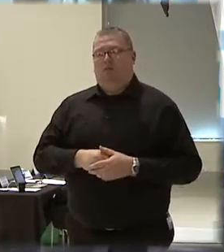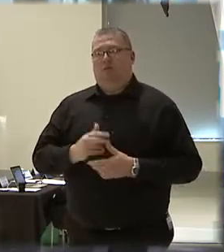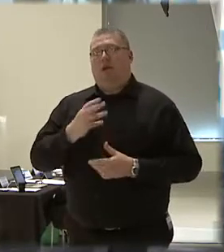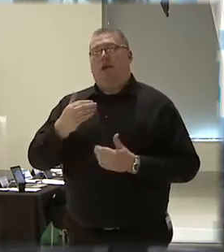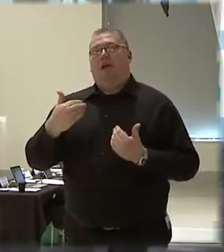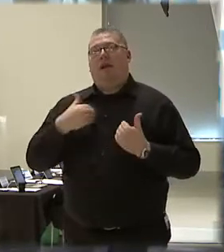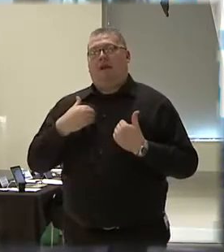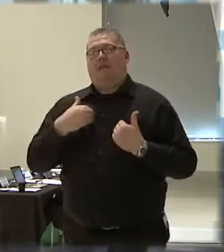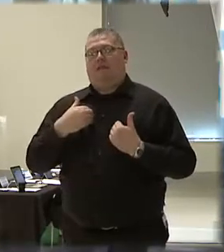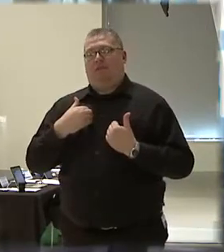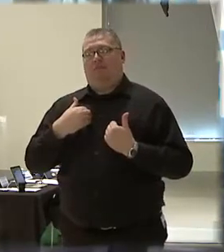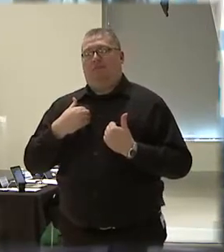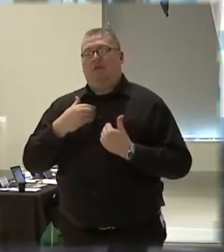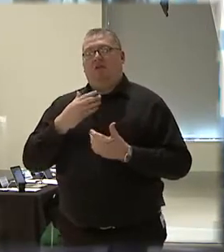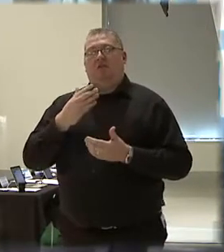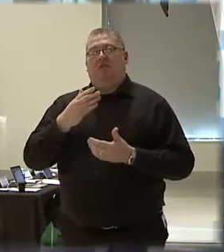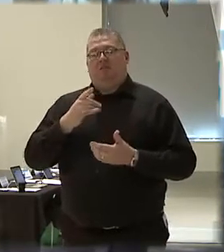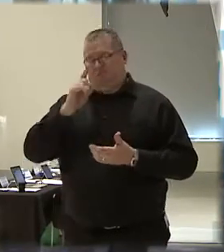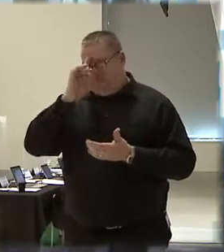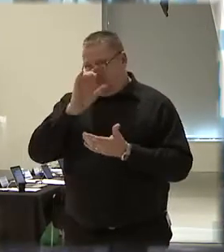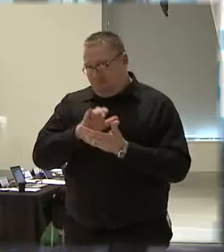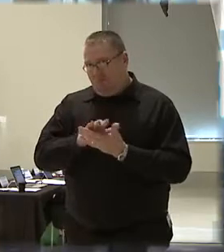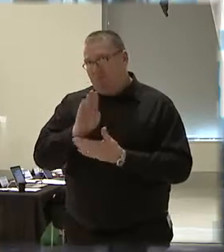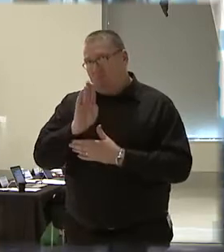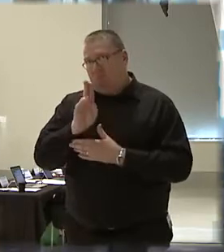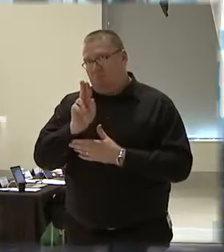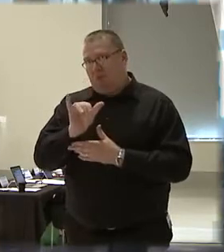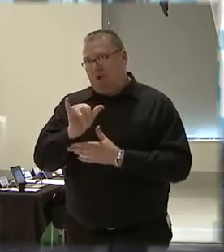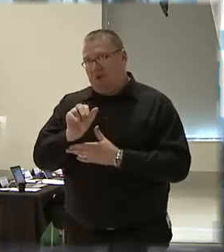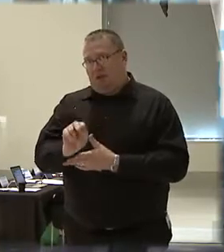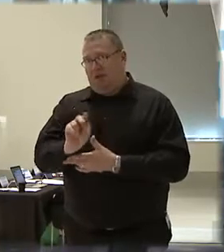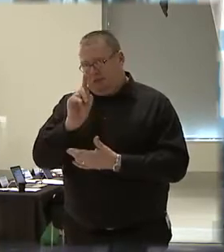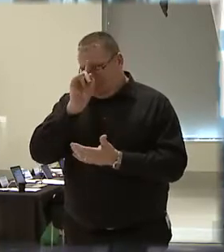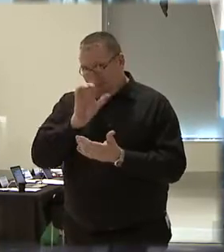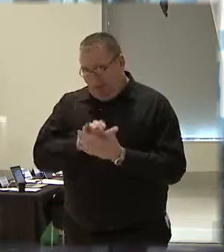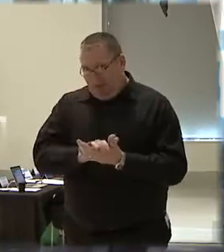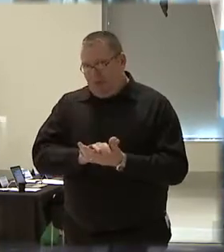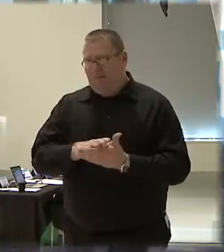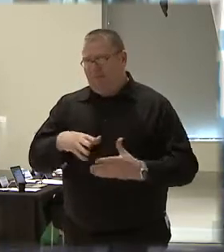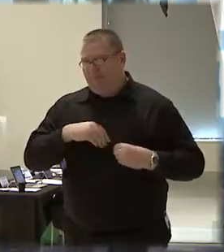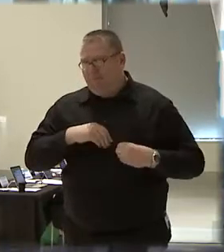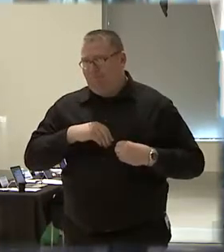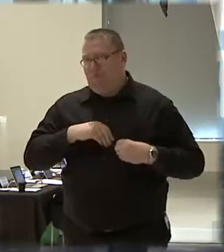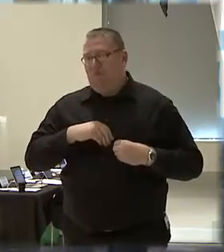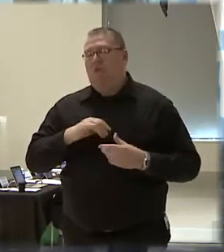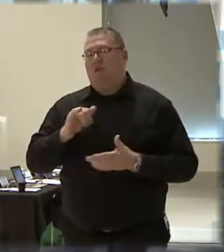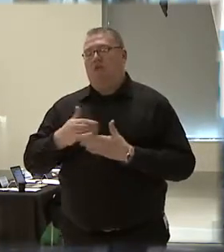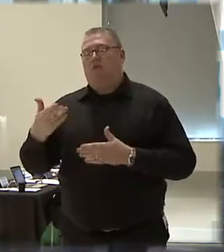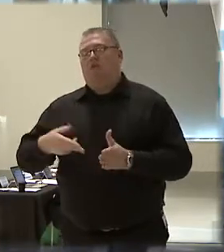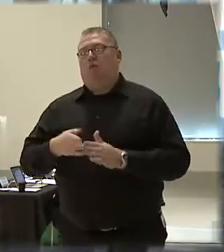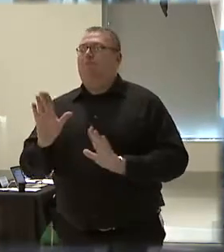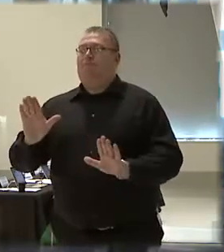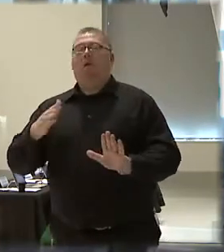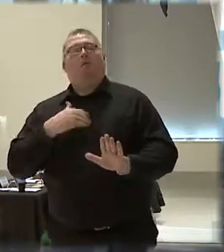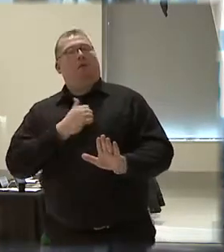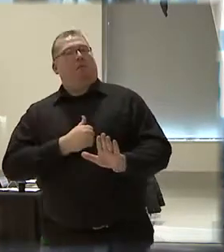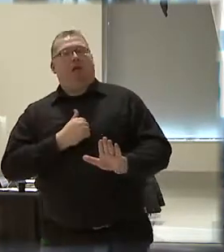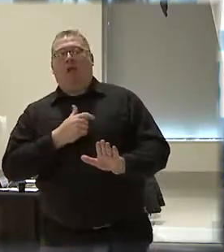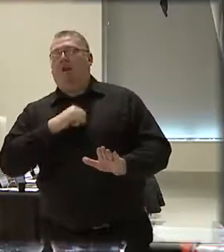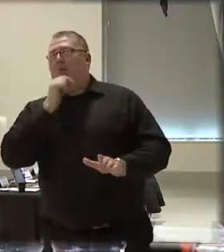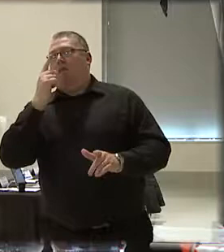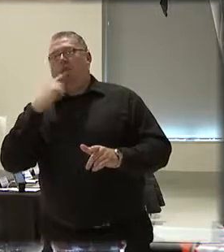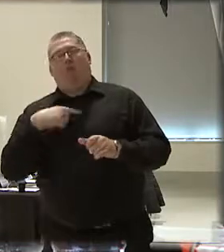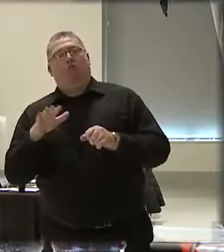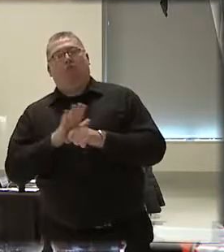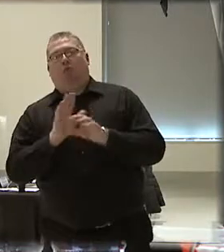have the buy-in, the fact that that is present should go to the truth of the matter. So my apologies, I don't think I was totally